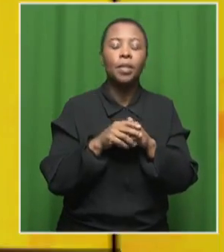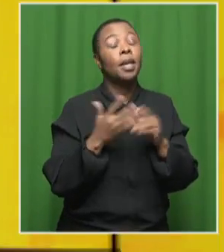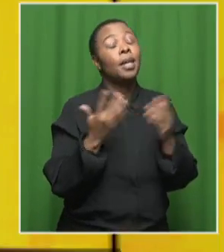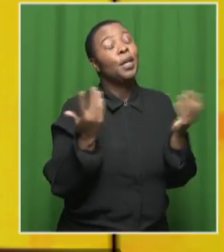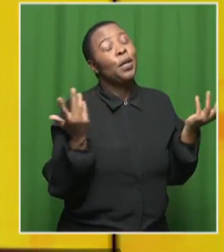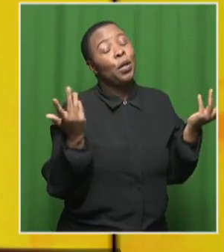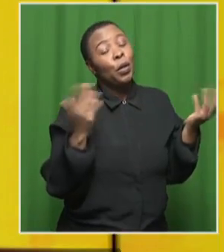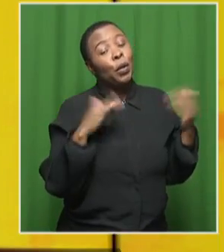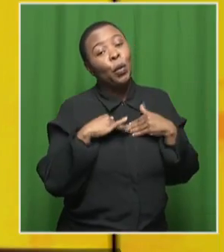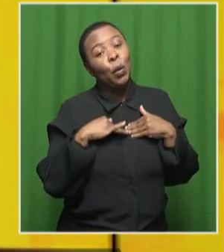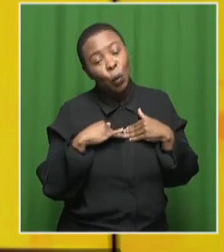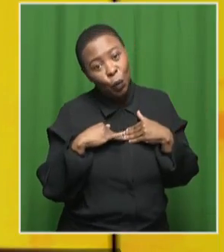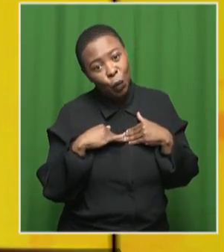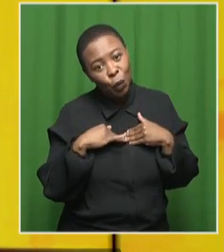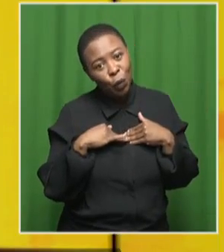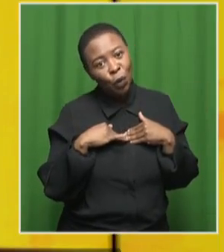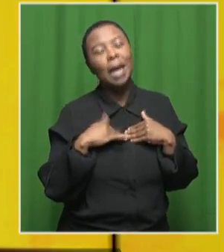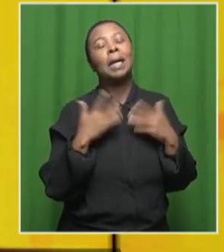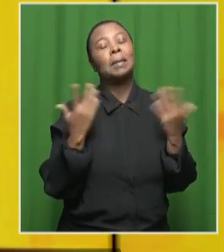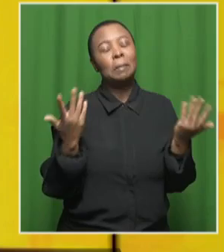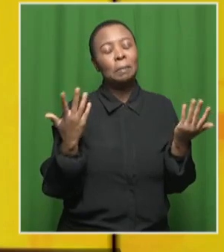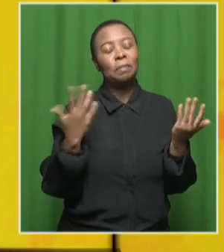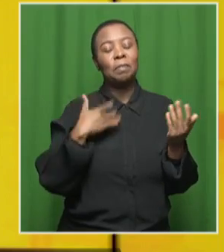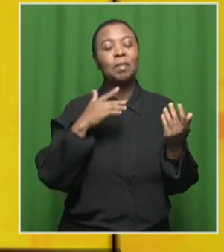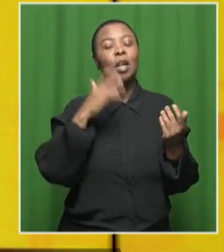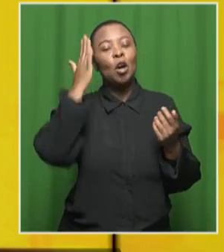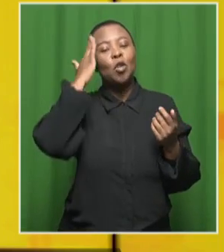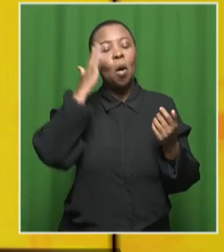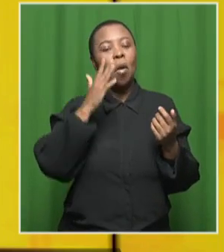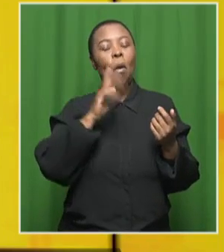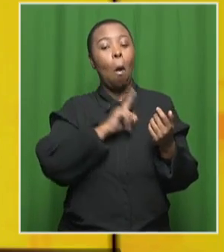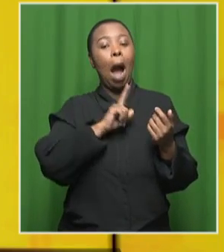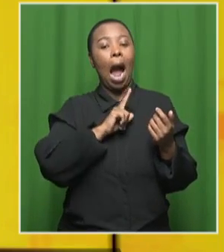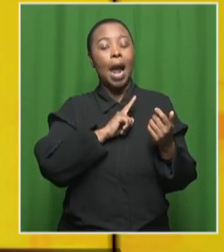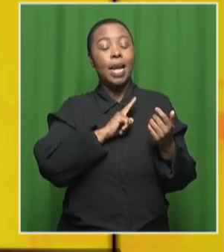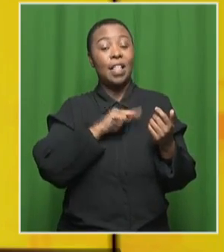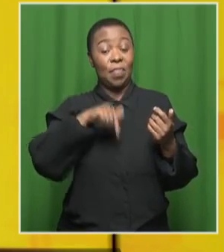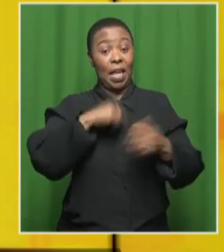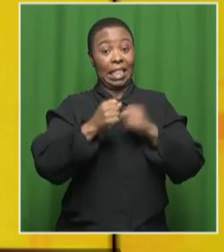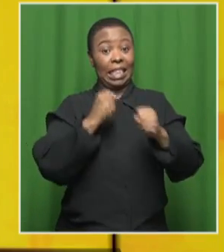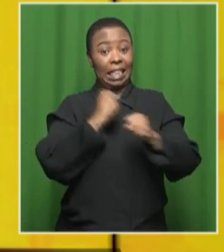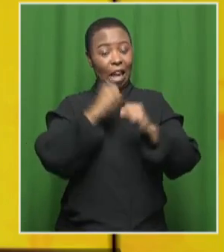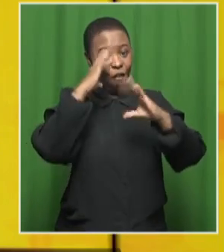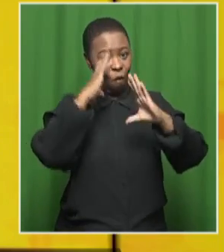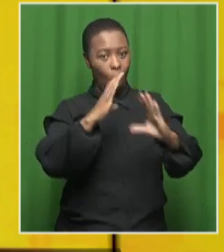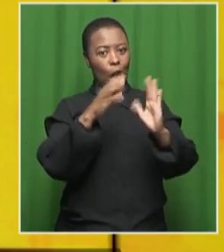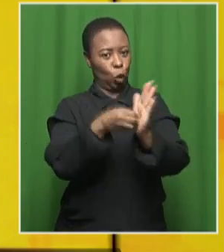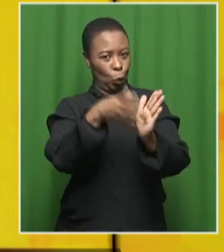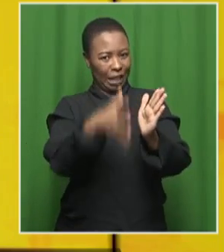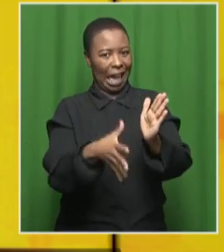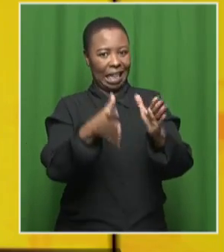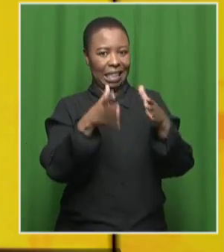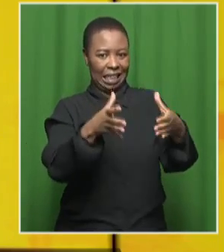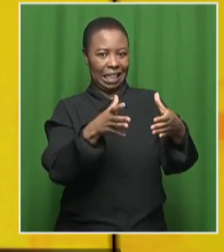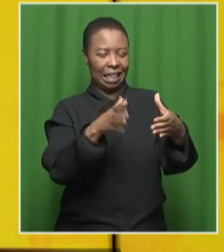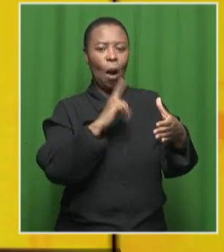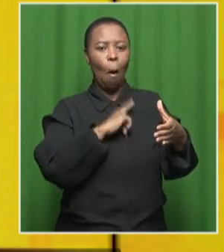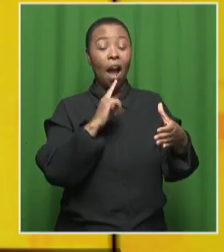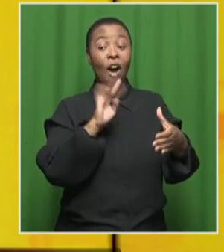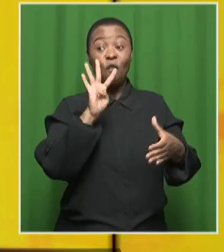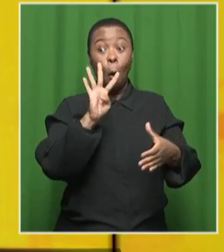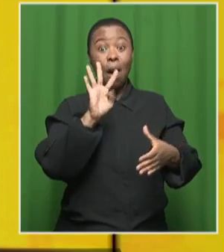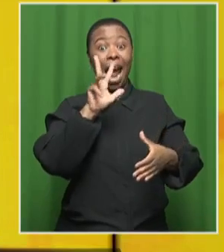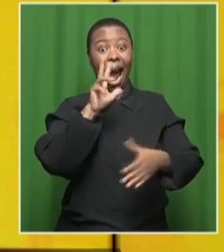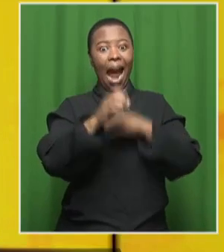know, let me start with why this year we decided to focus on the student edition, because this is 48 years since